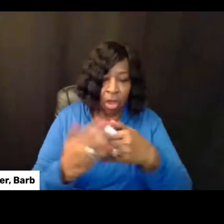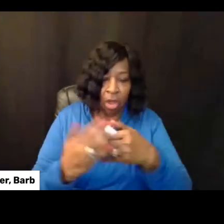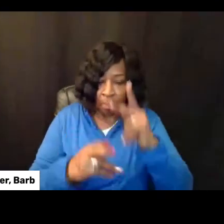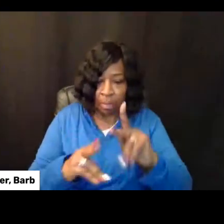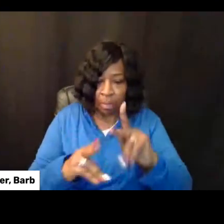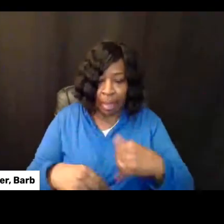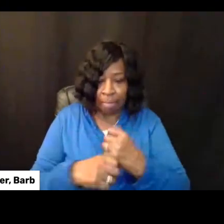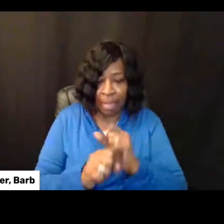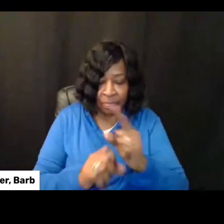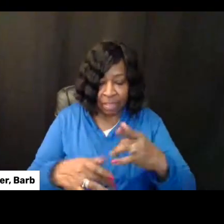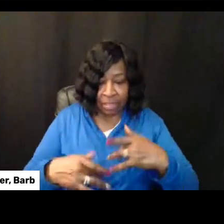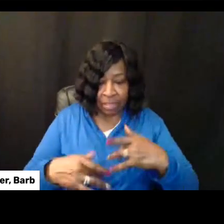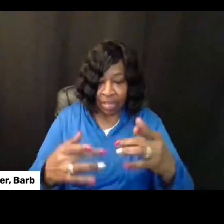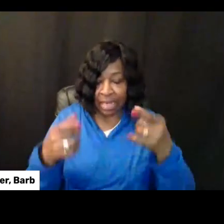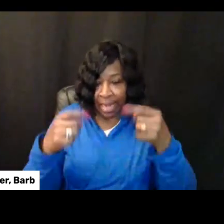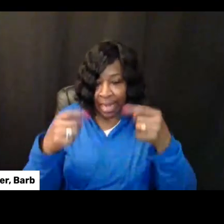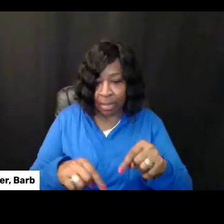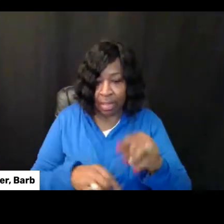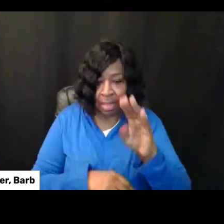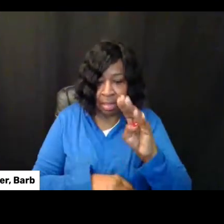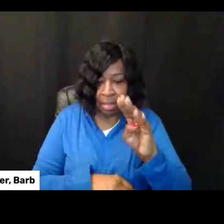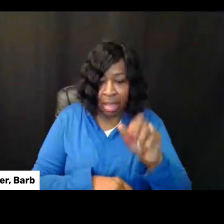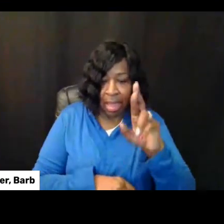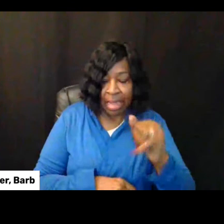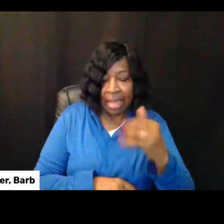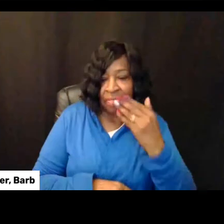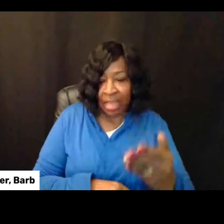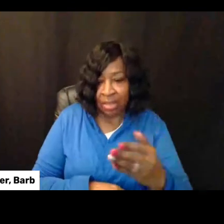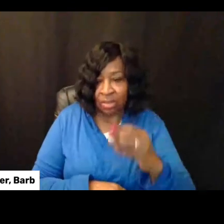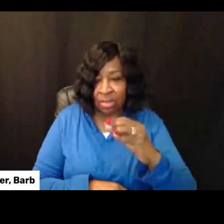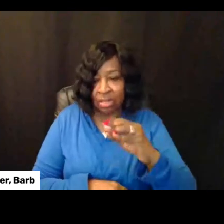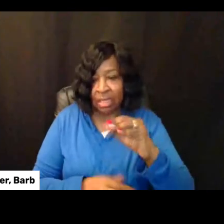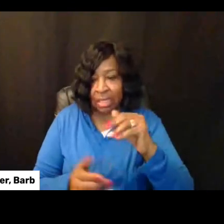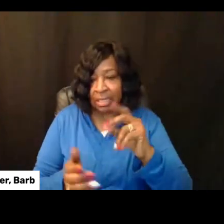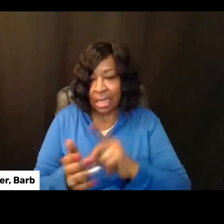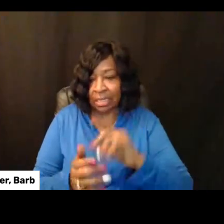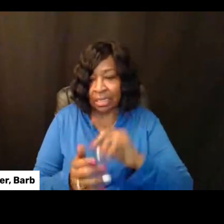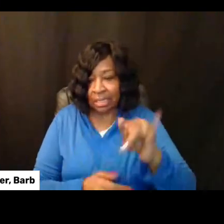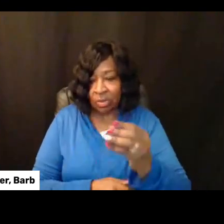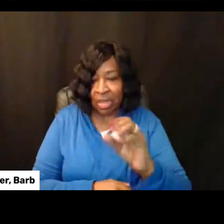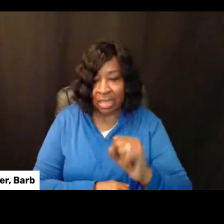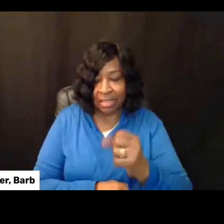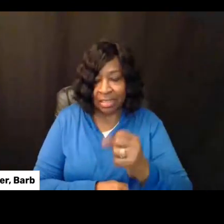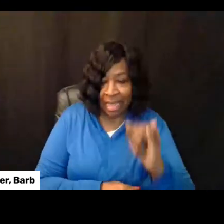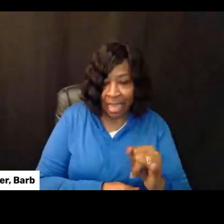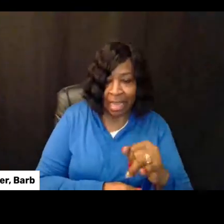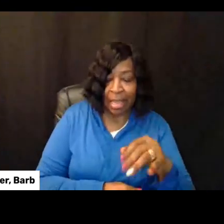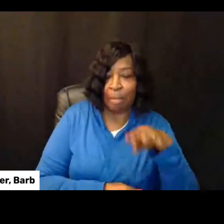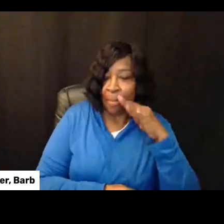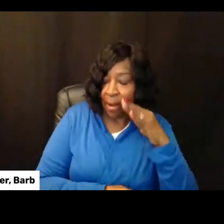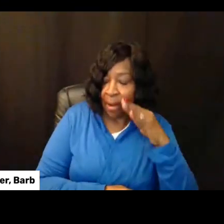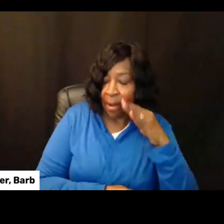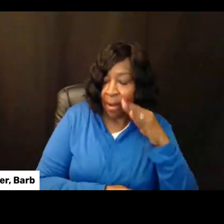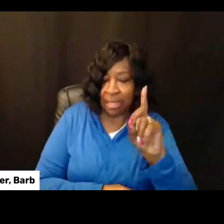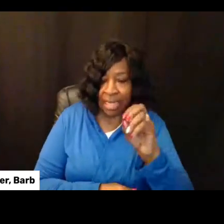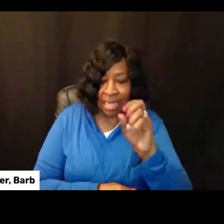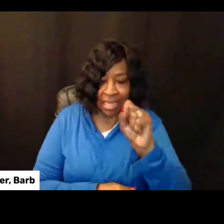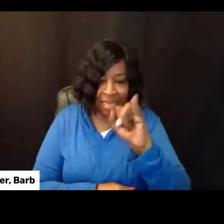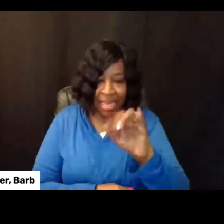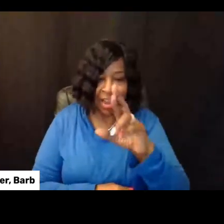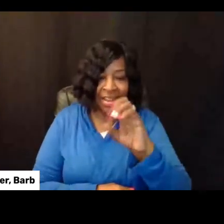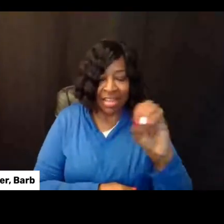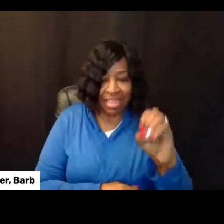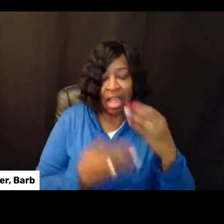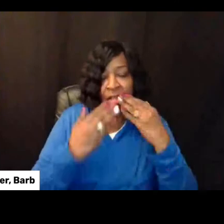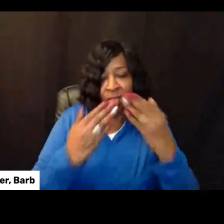session. Mara, thank you. Dr. Yoshi, Barb, Desiree, thank you so much for helping us out